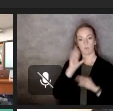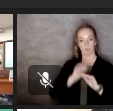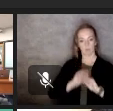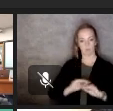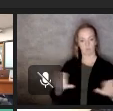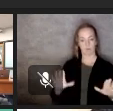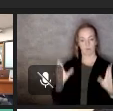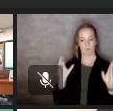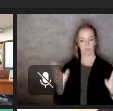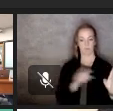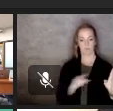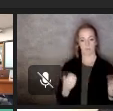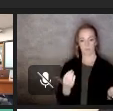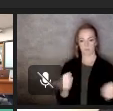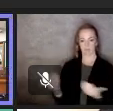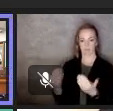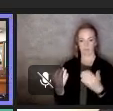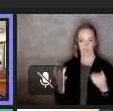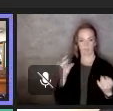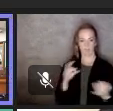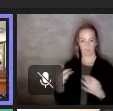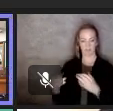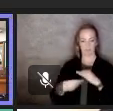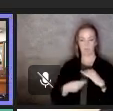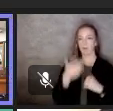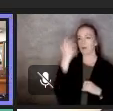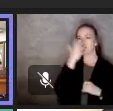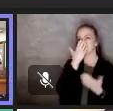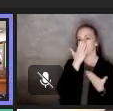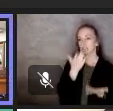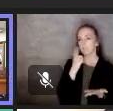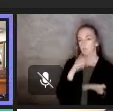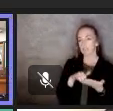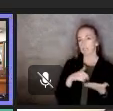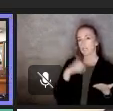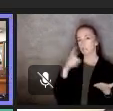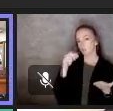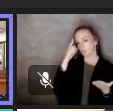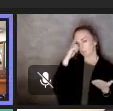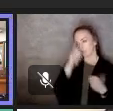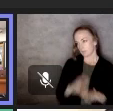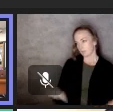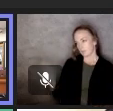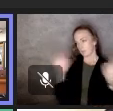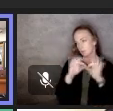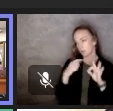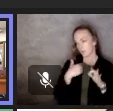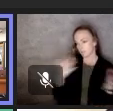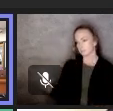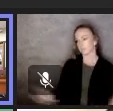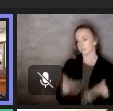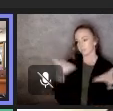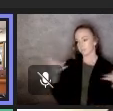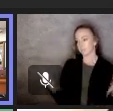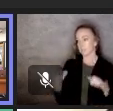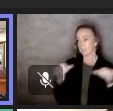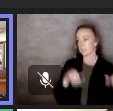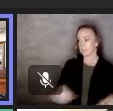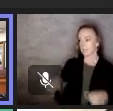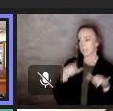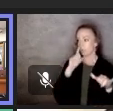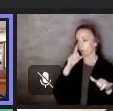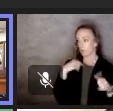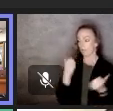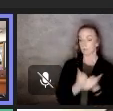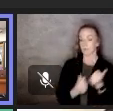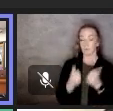that feedback. That's awesome, and thank you for that. I do think it's important that we hype those standards and really have everybody on board so that